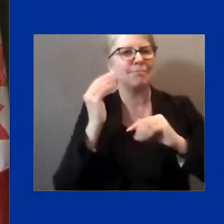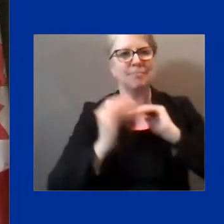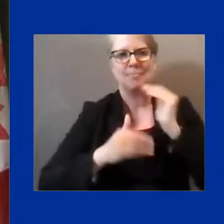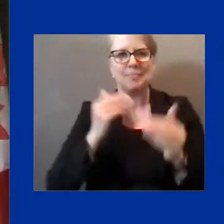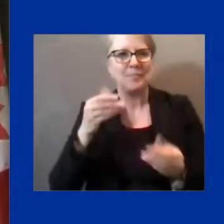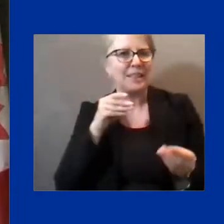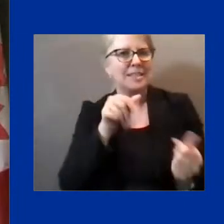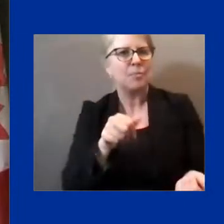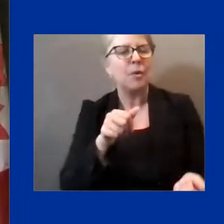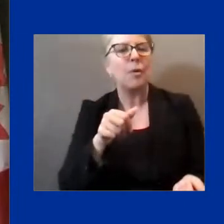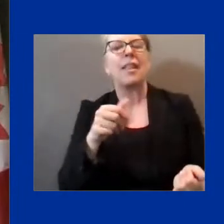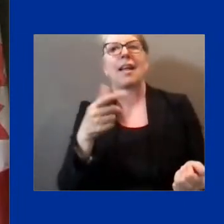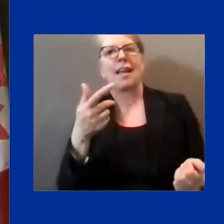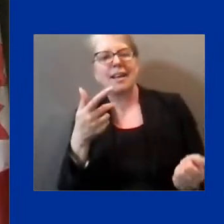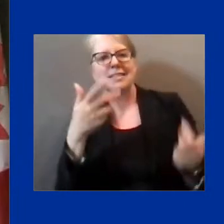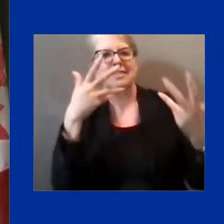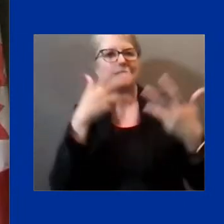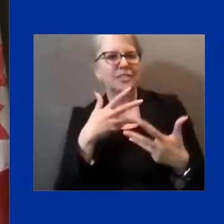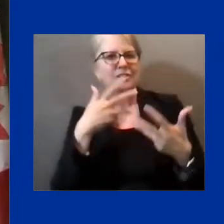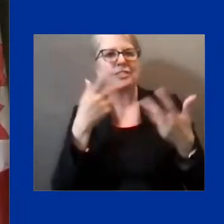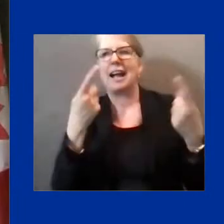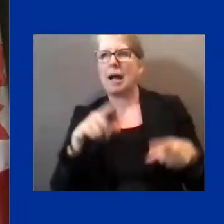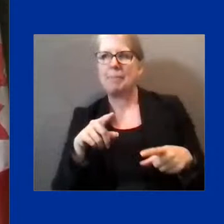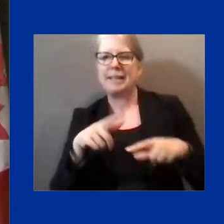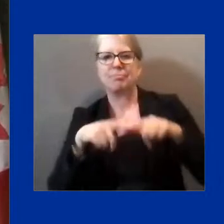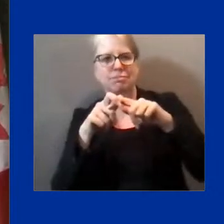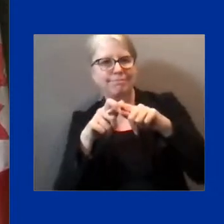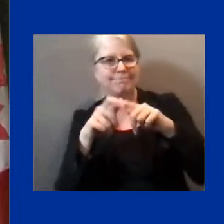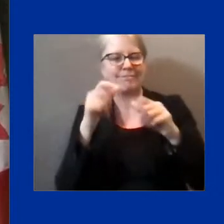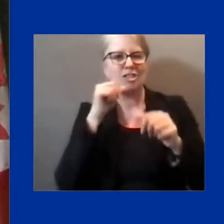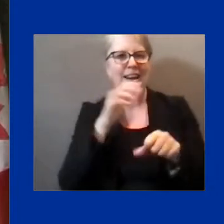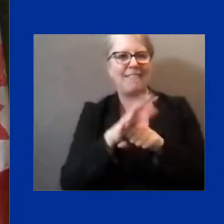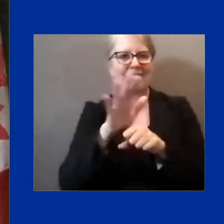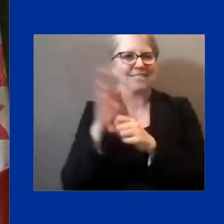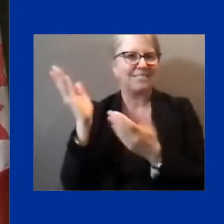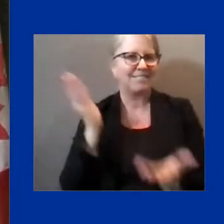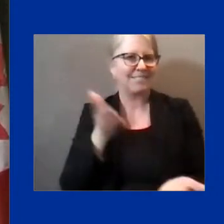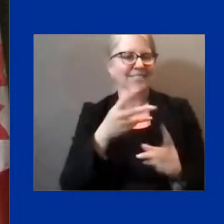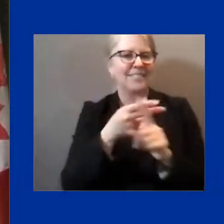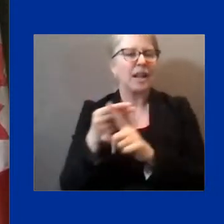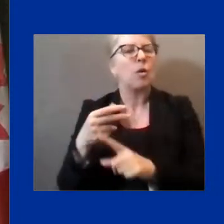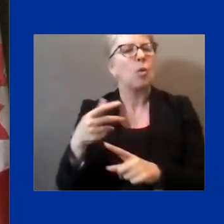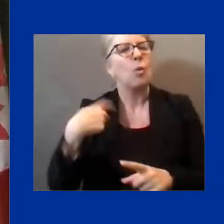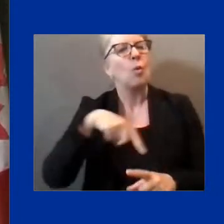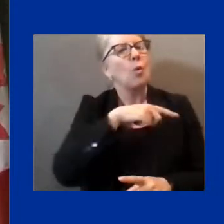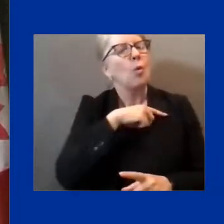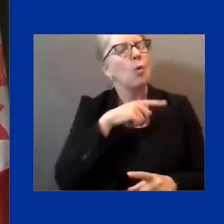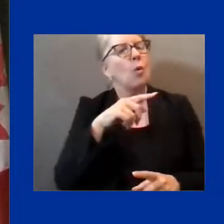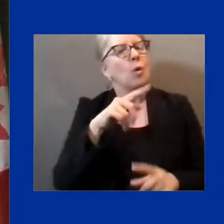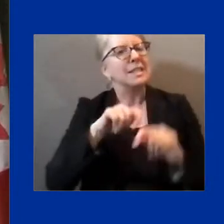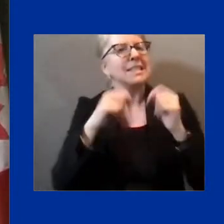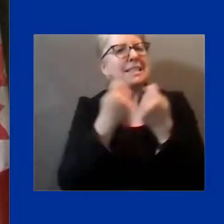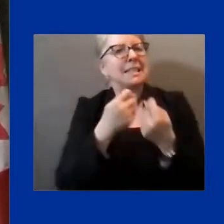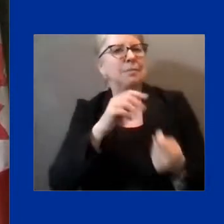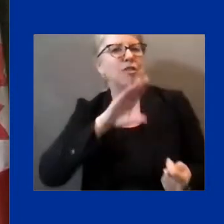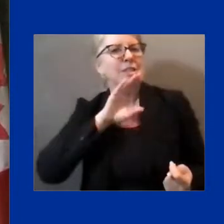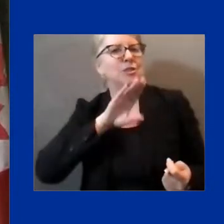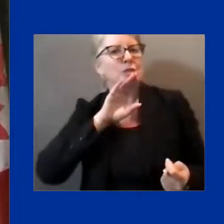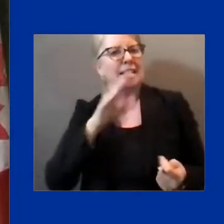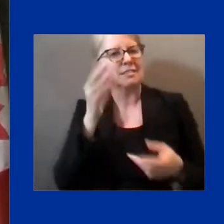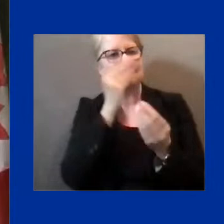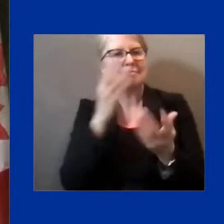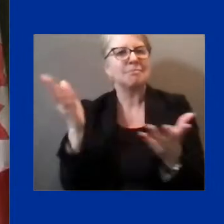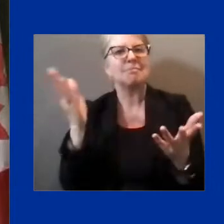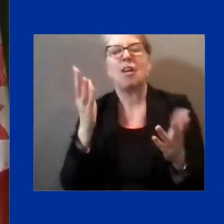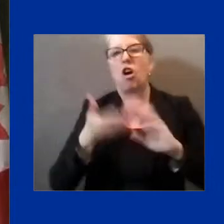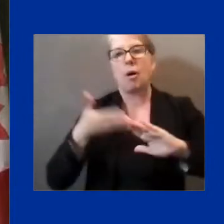we go again, perhaps with a lull in vaccine. So that's very frustrating too for the team. And I would tell you from an